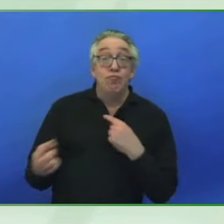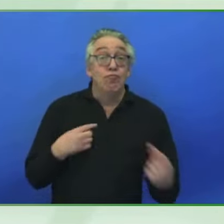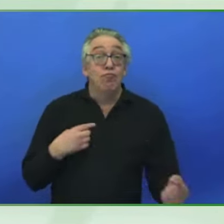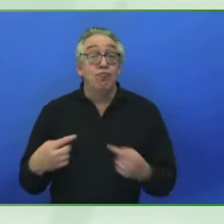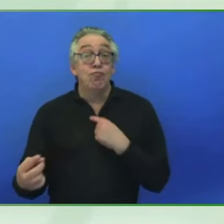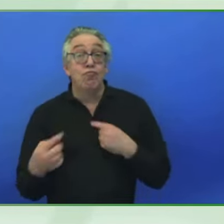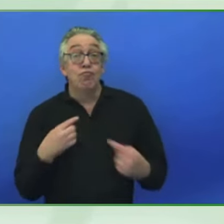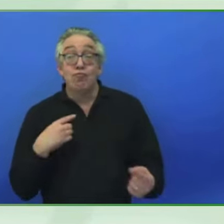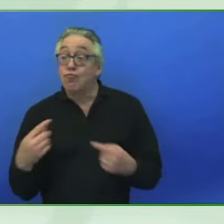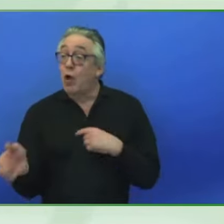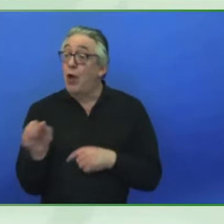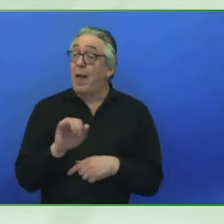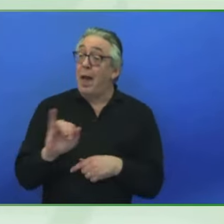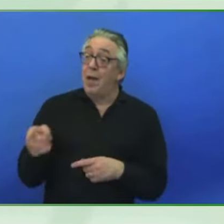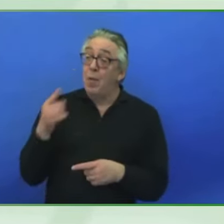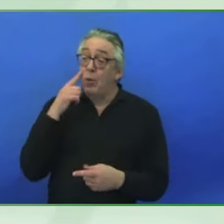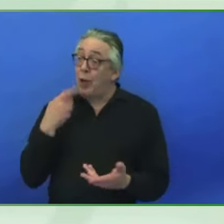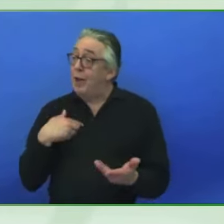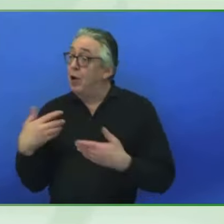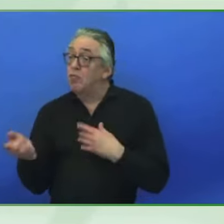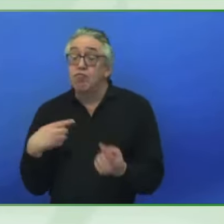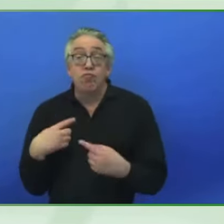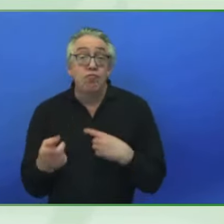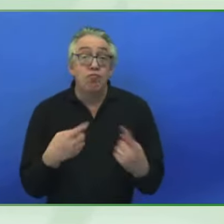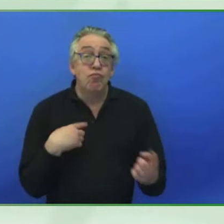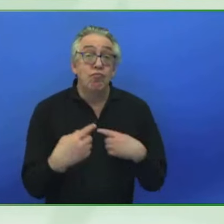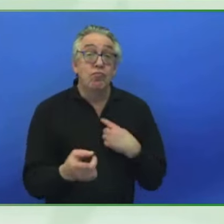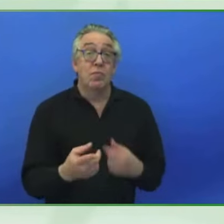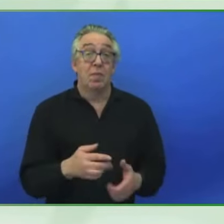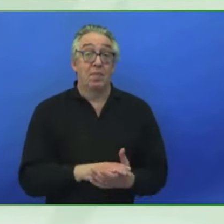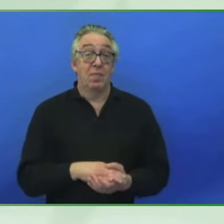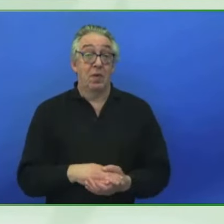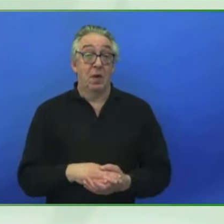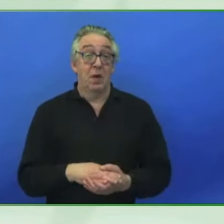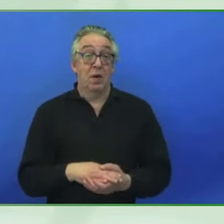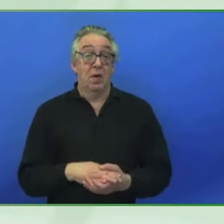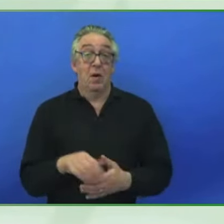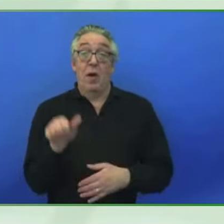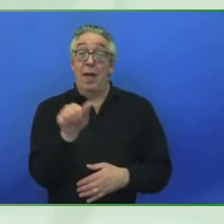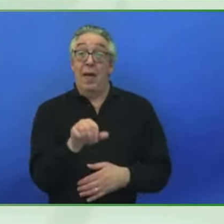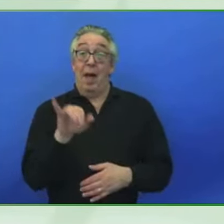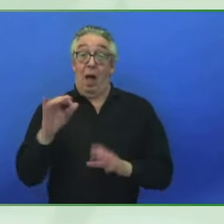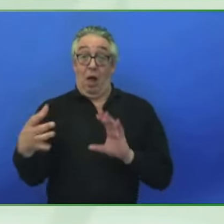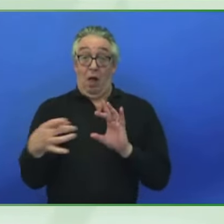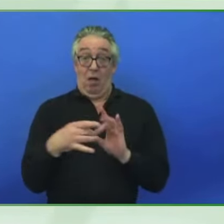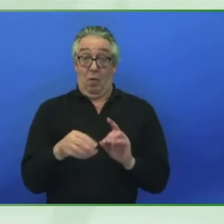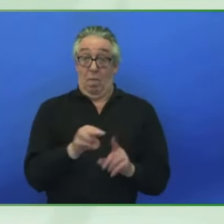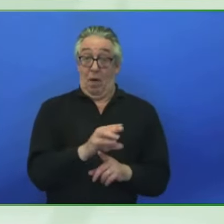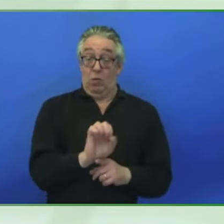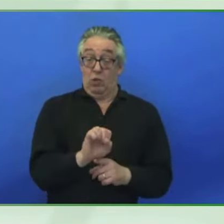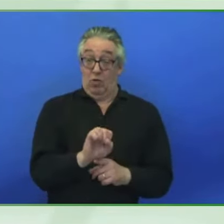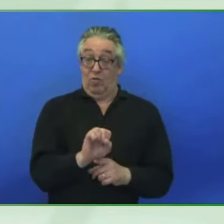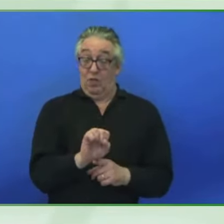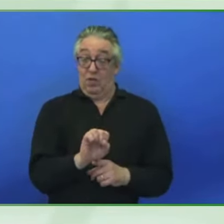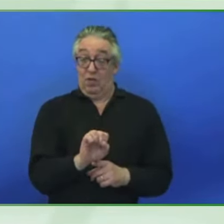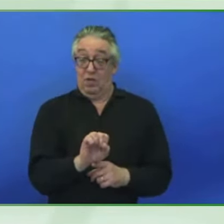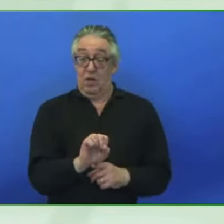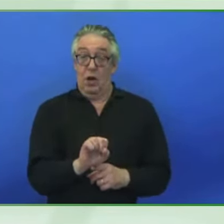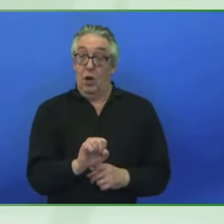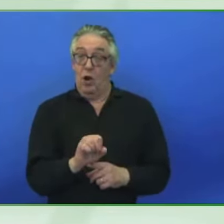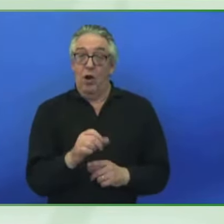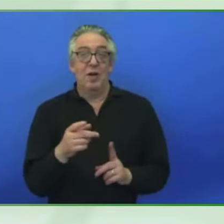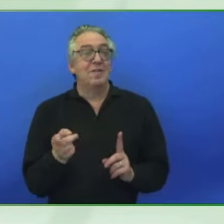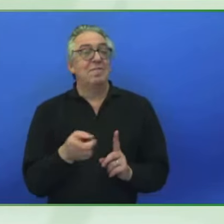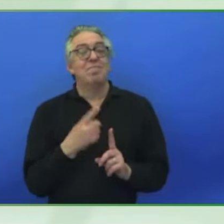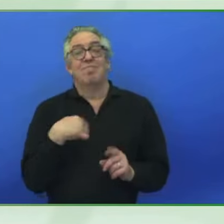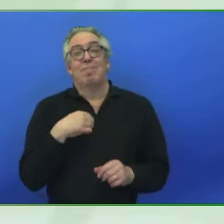started talking about AI, particularly in relation to Microsoft products, it was very much focused on the gadget, I'm going to call it, the